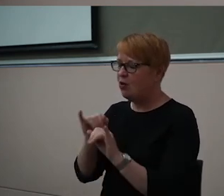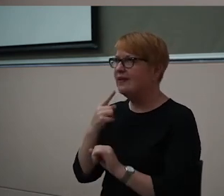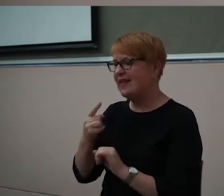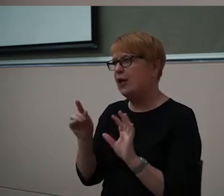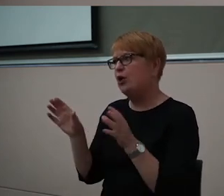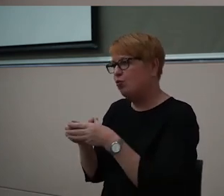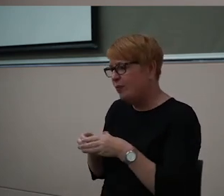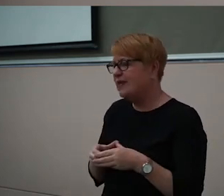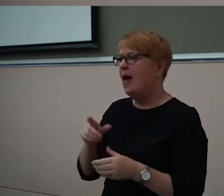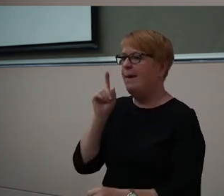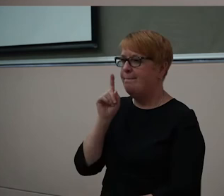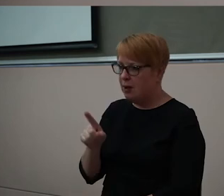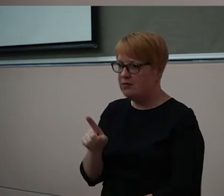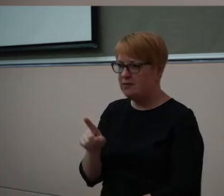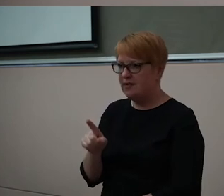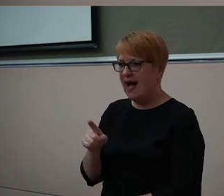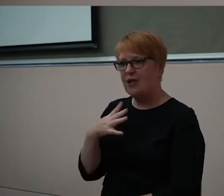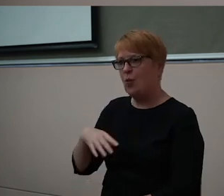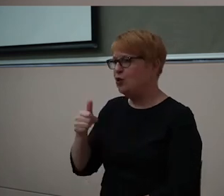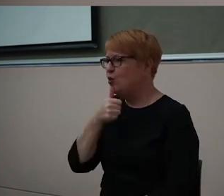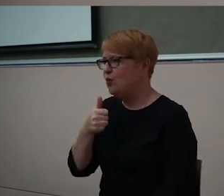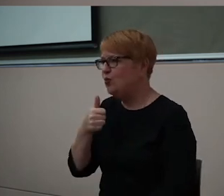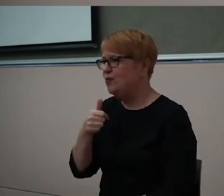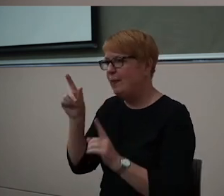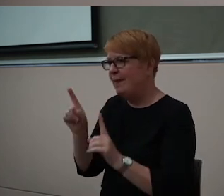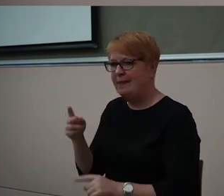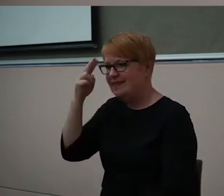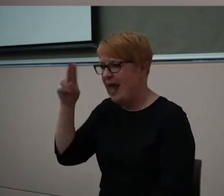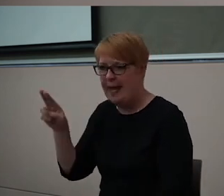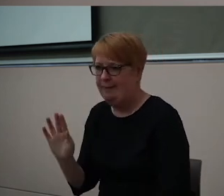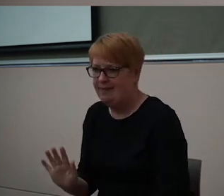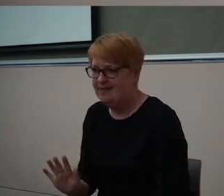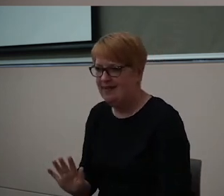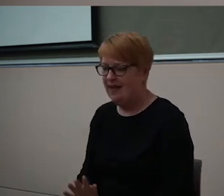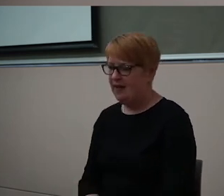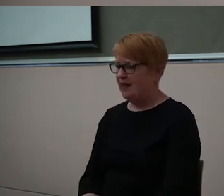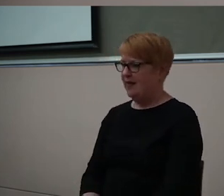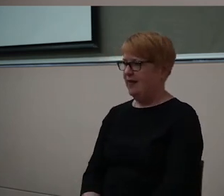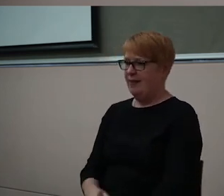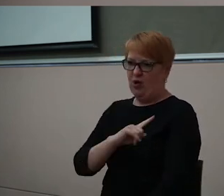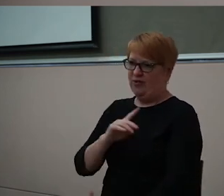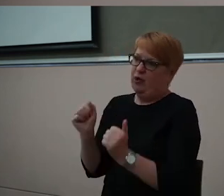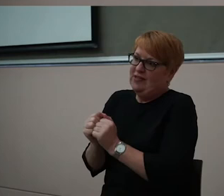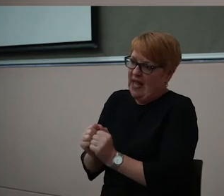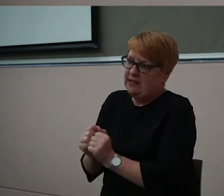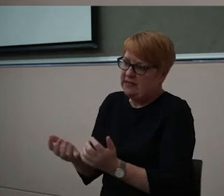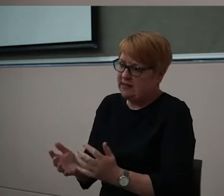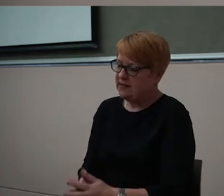and I was clear about why I was turning it down. I was turning it down not because I don't need that money, but because